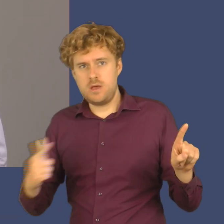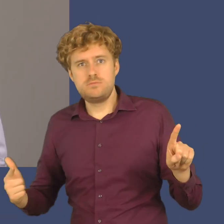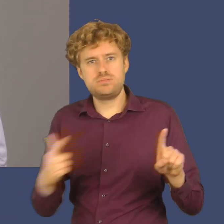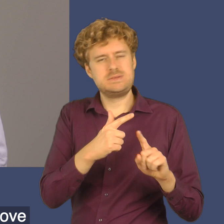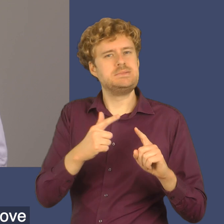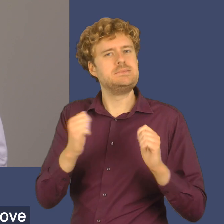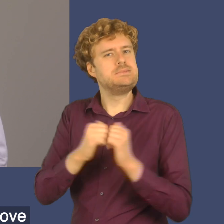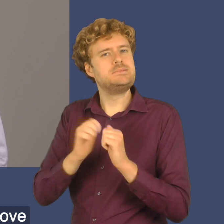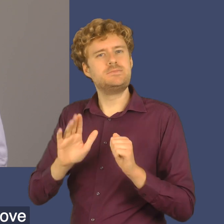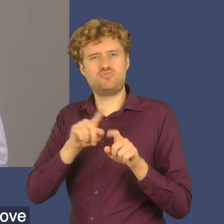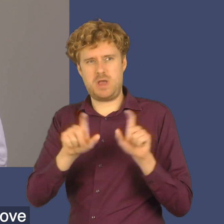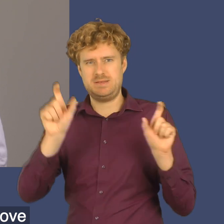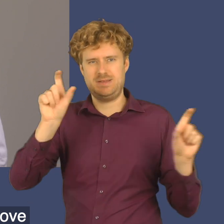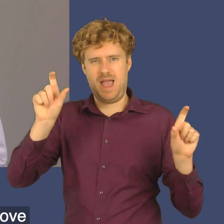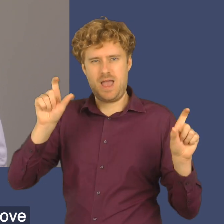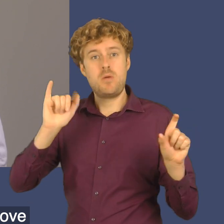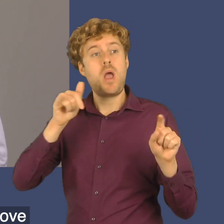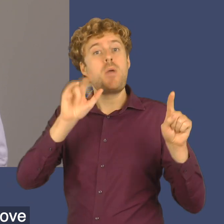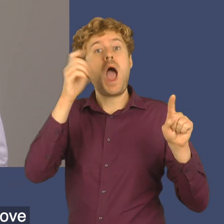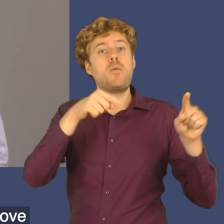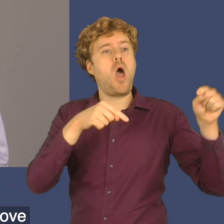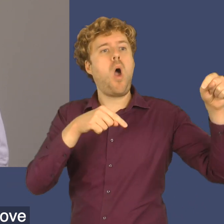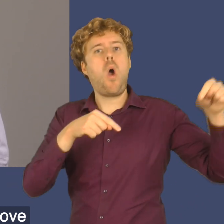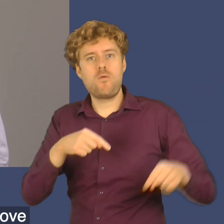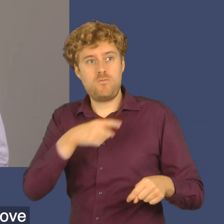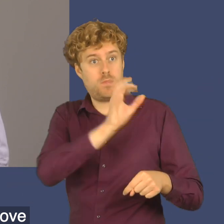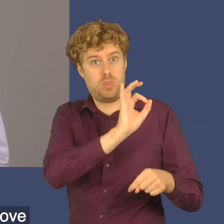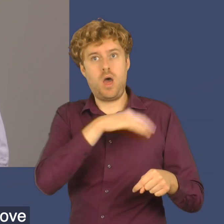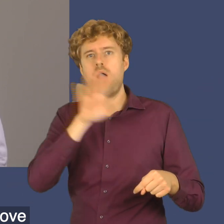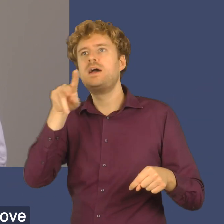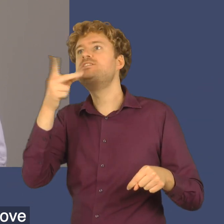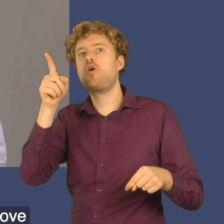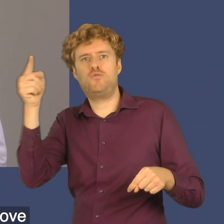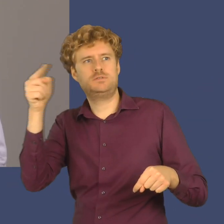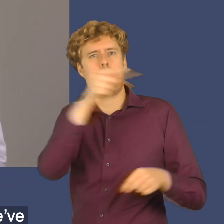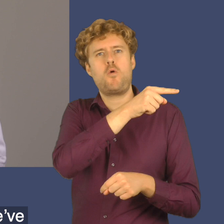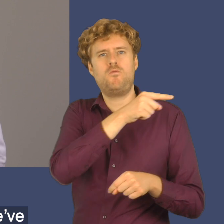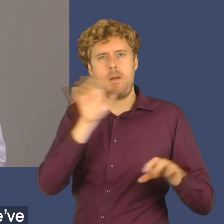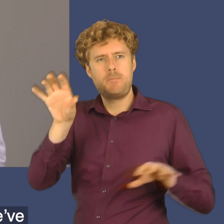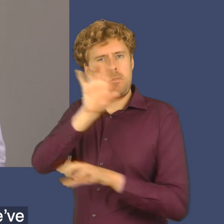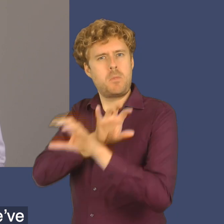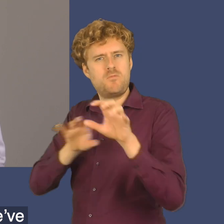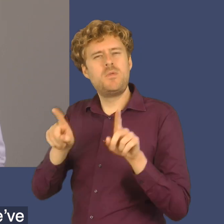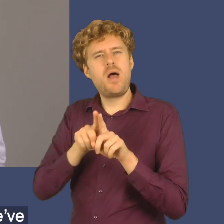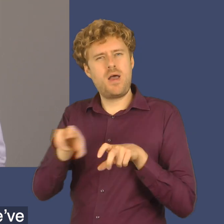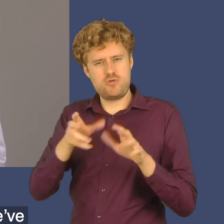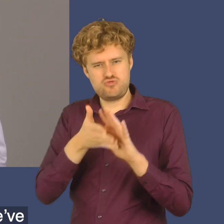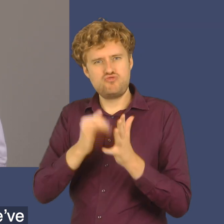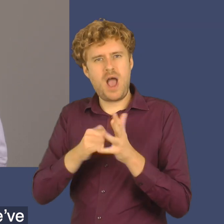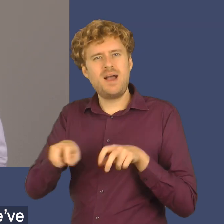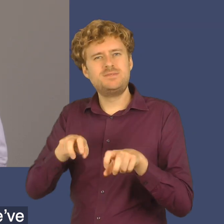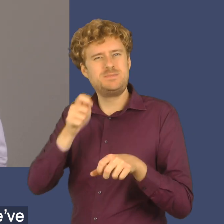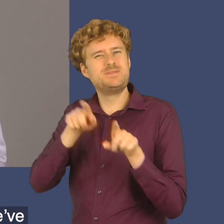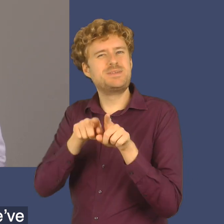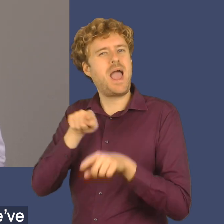hospitals. So when a vehicle moves out of an area, we do move another vehicle into that area, a little bit like playing chess, to make